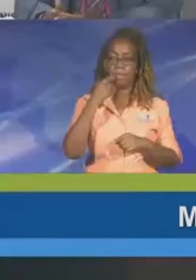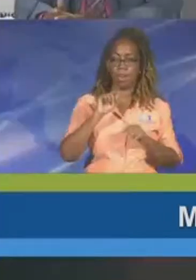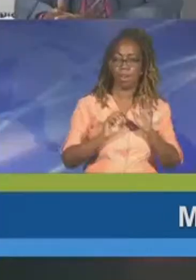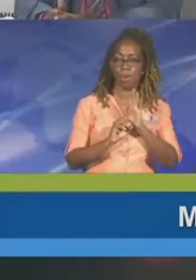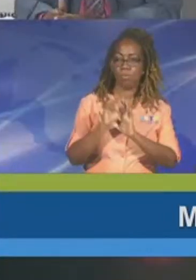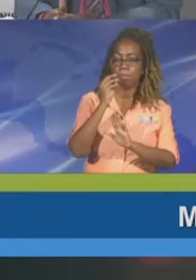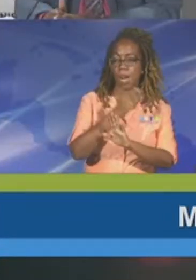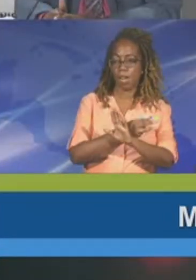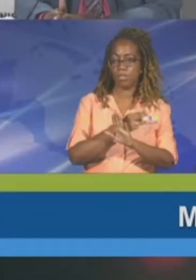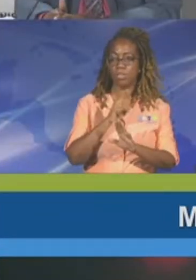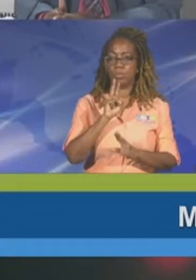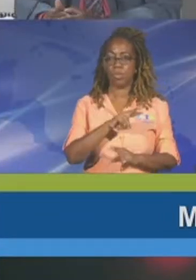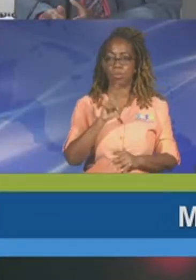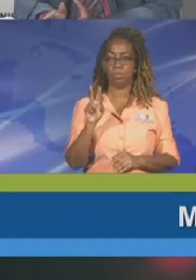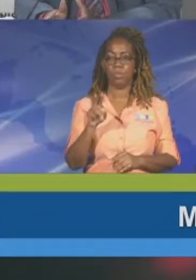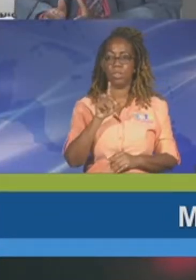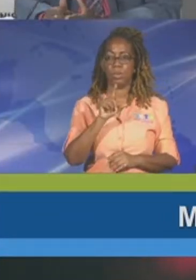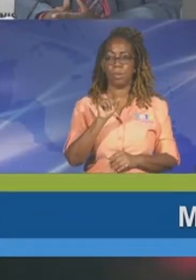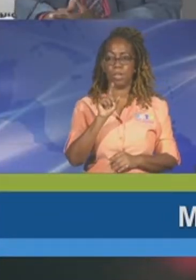22nd,